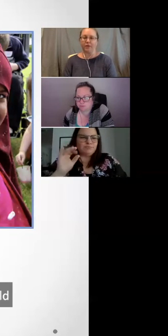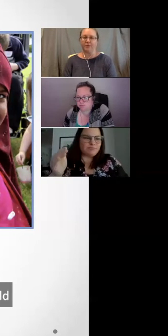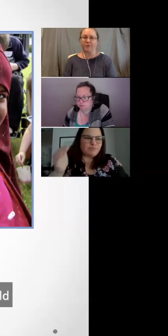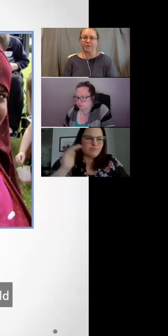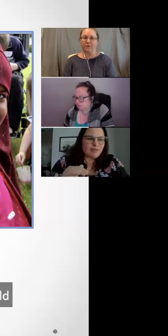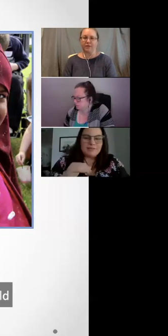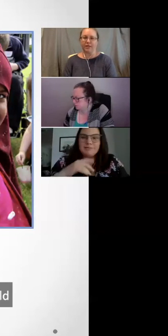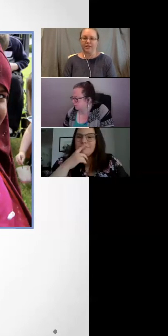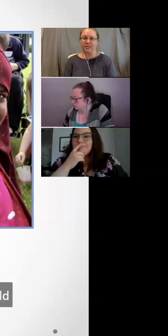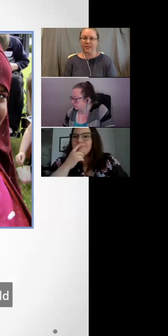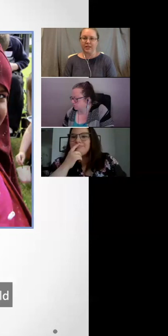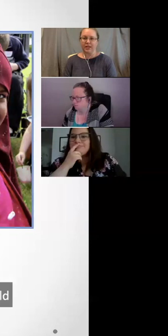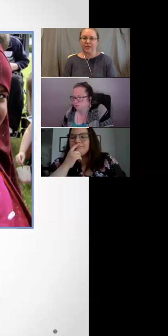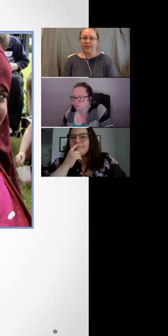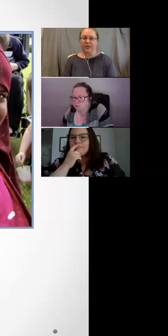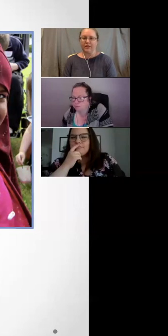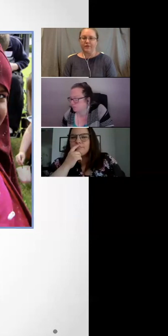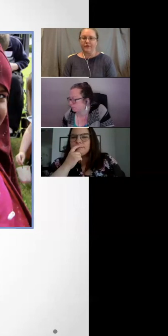out with that specific case.